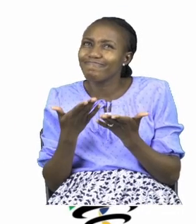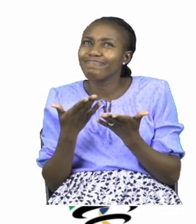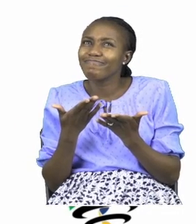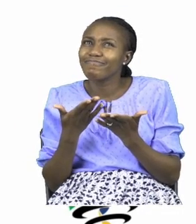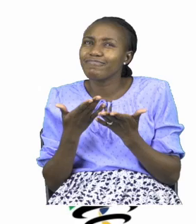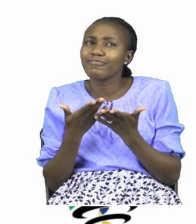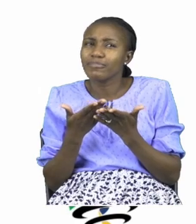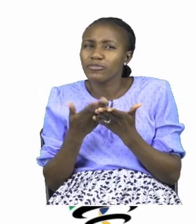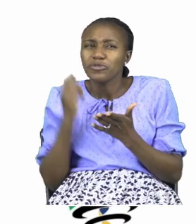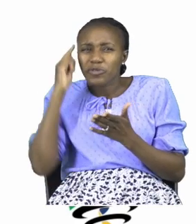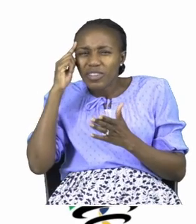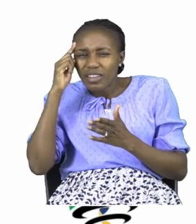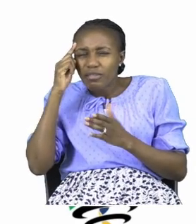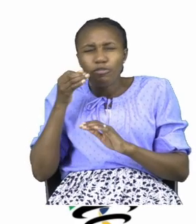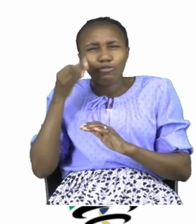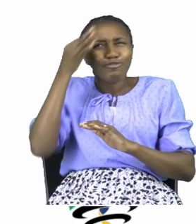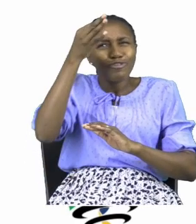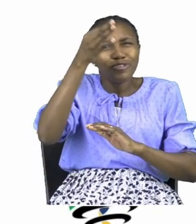see the future.